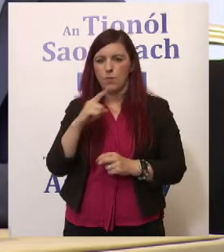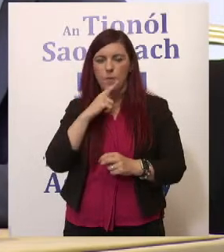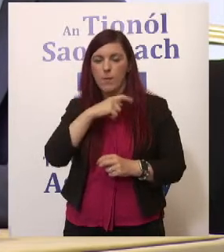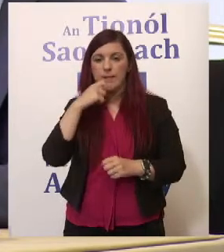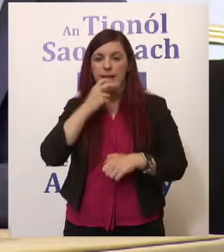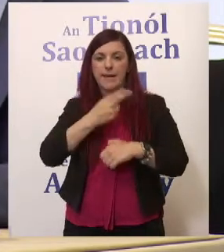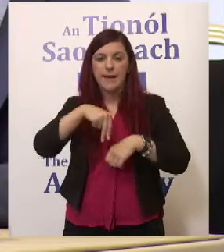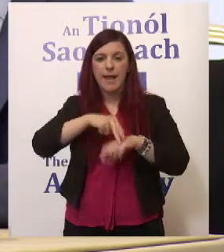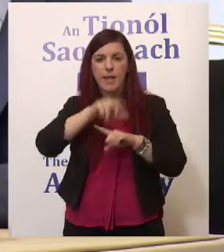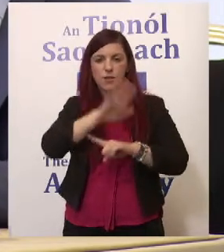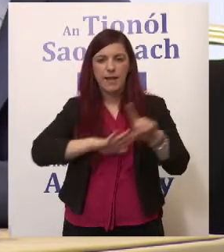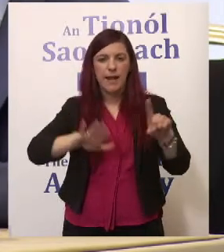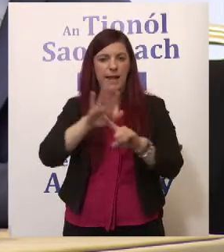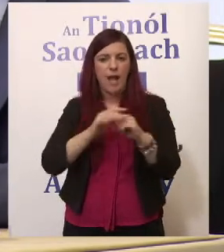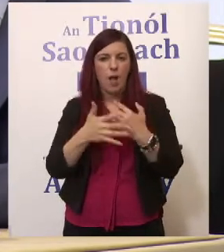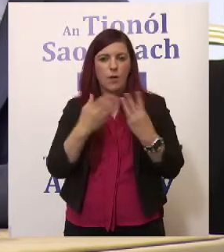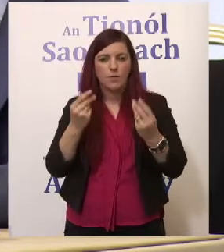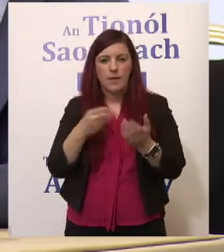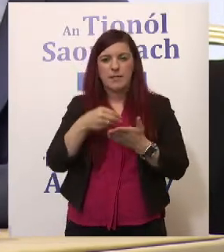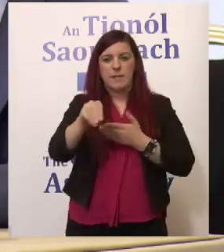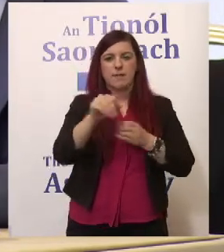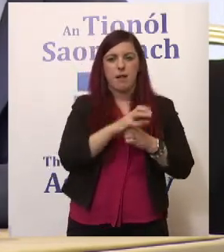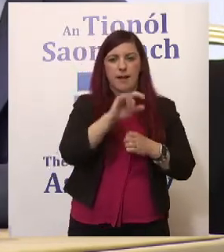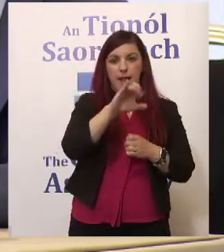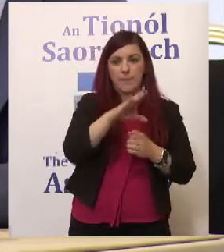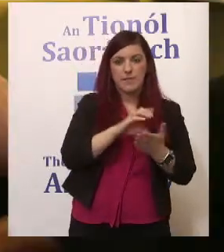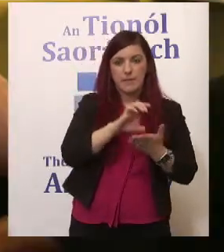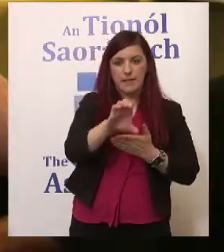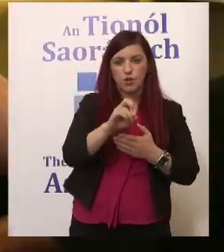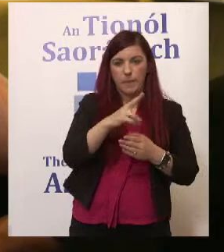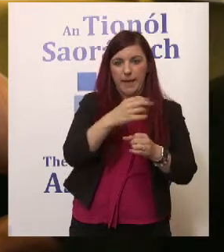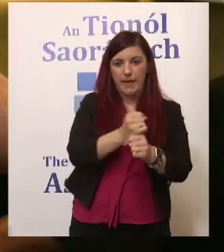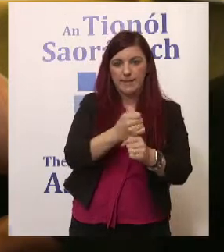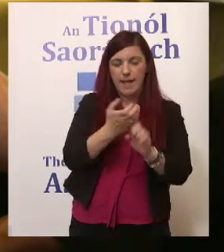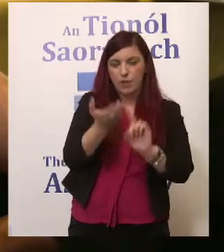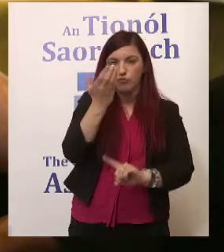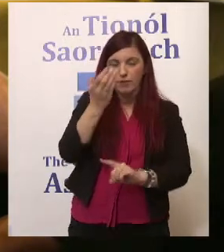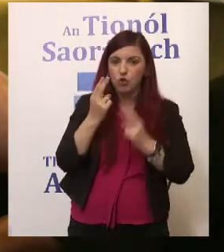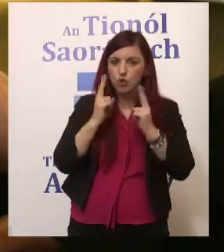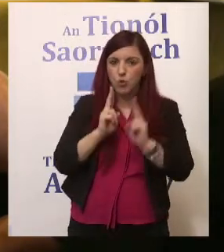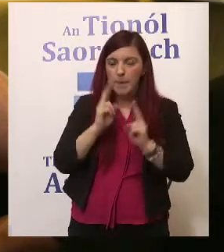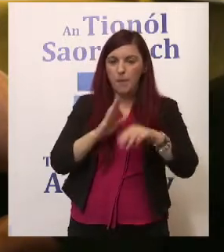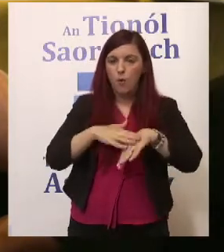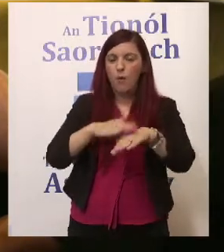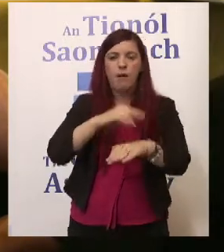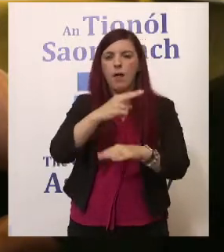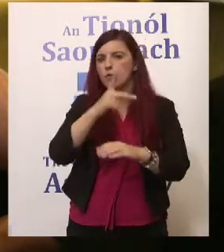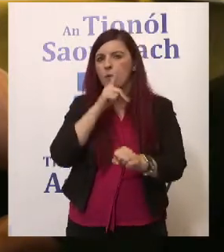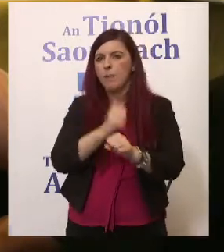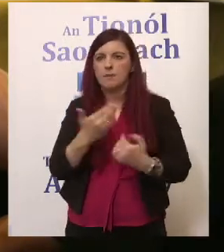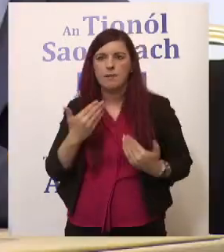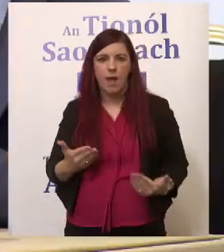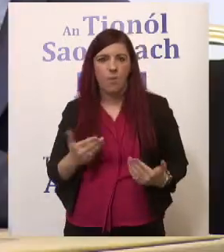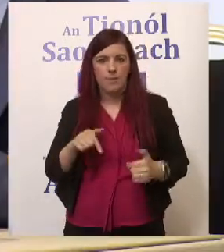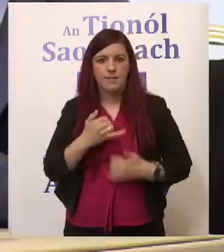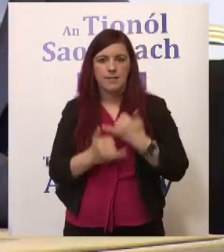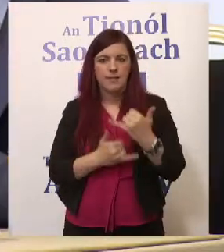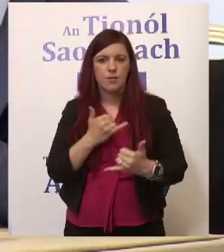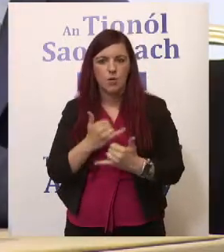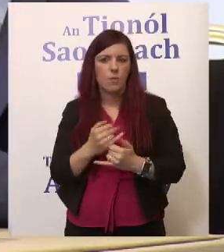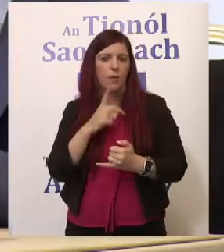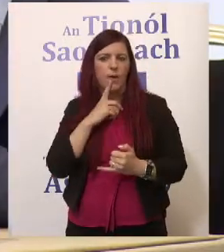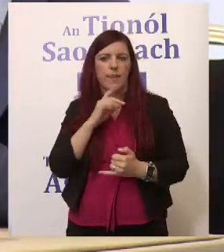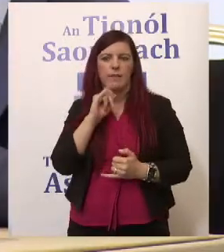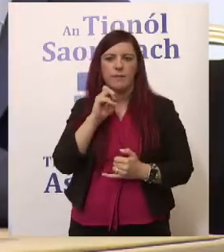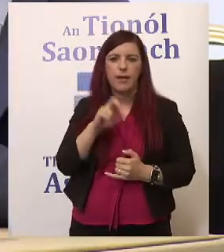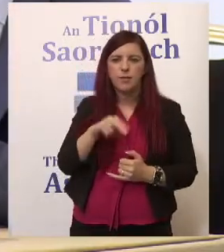that the proportion of money spent on capital spending should be retained and increased. And not just now in the current year when you've got inflation and